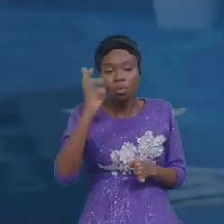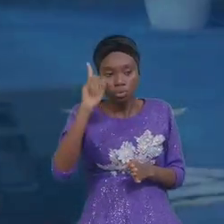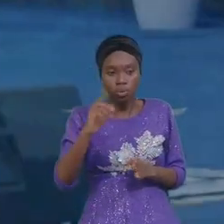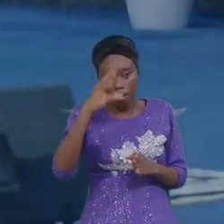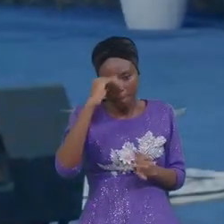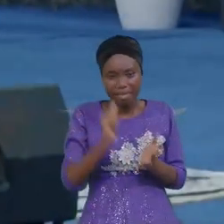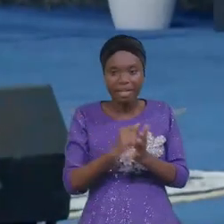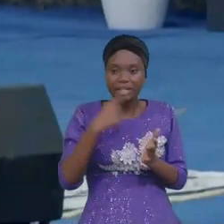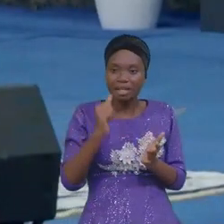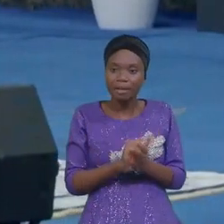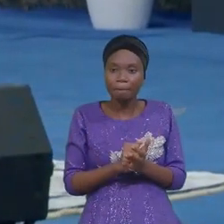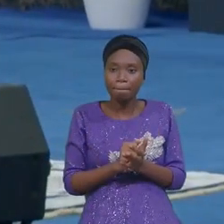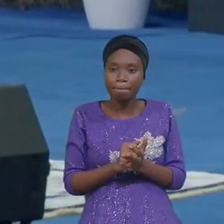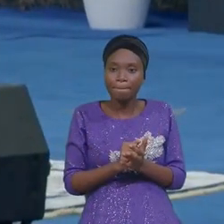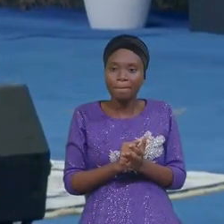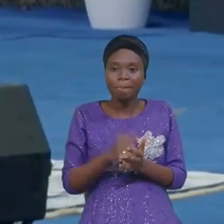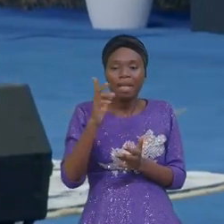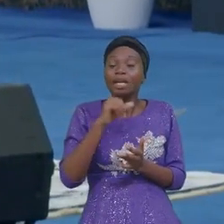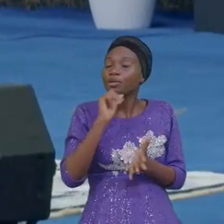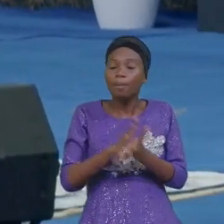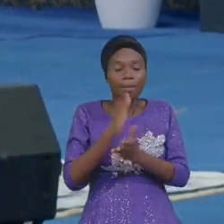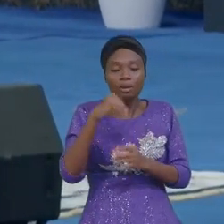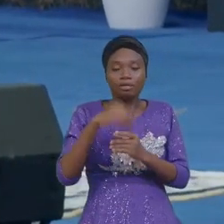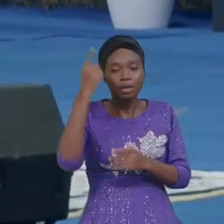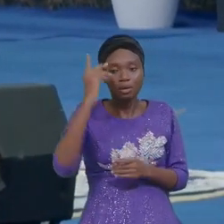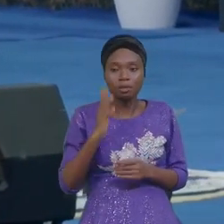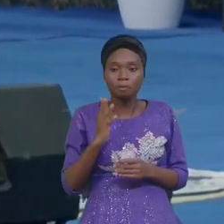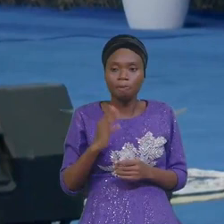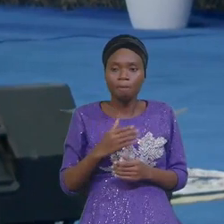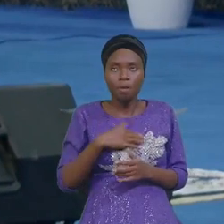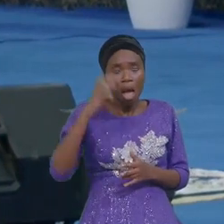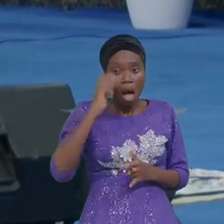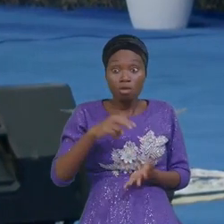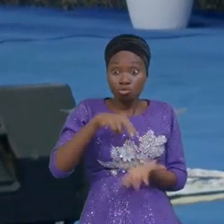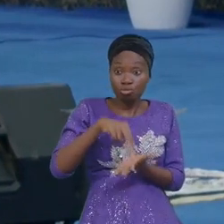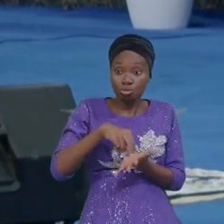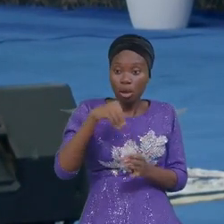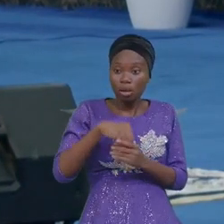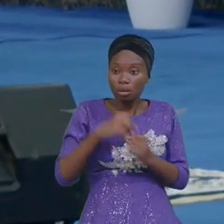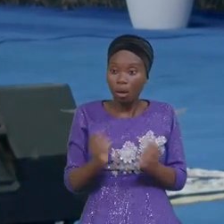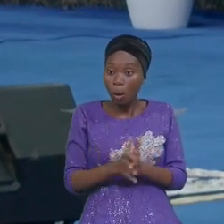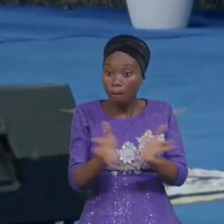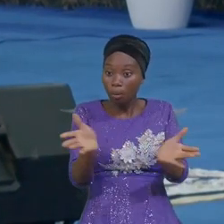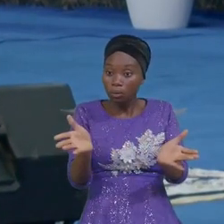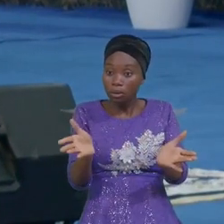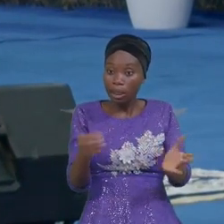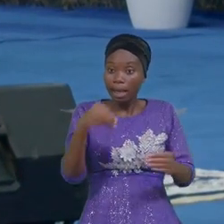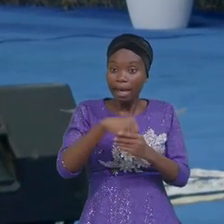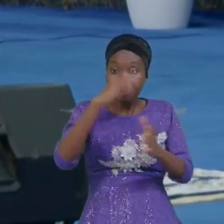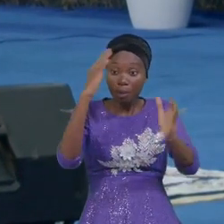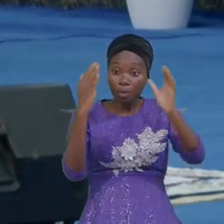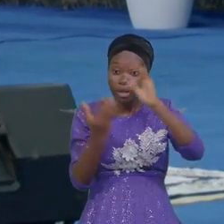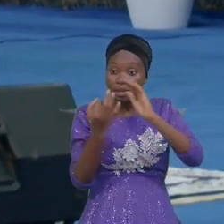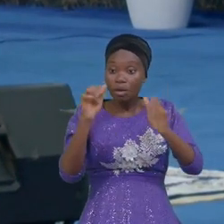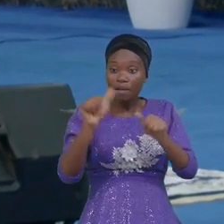said he didn't believe in God. And he stood in the open, in the presence of everyone.